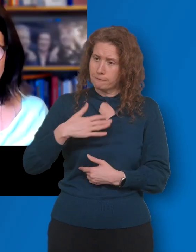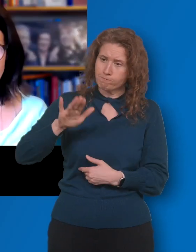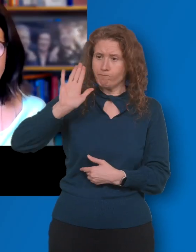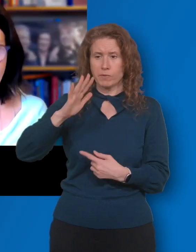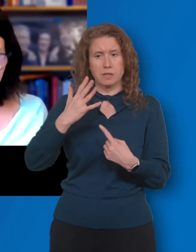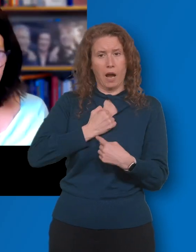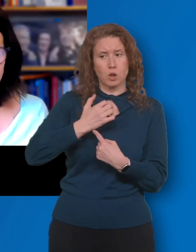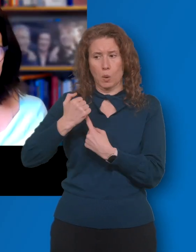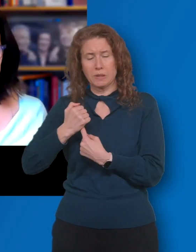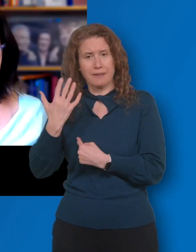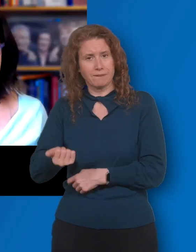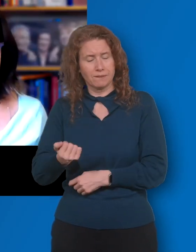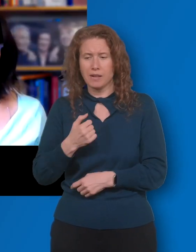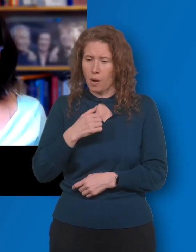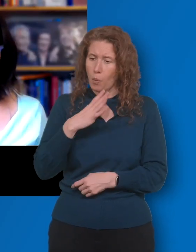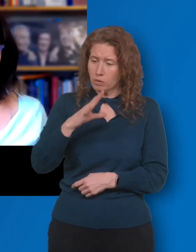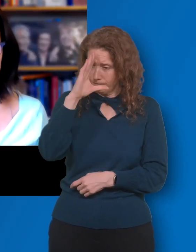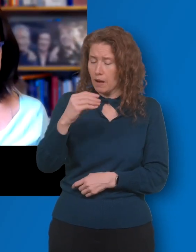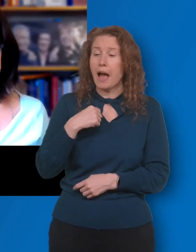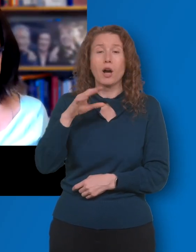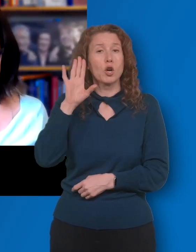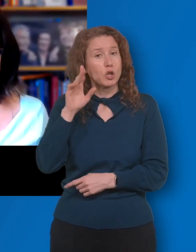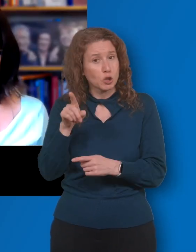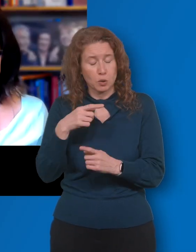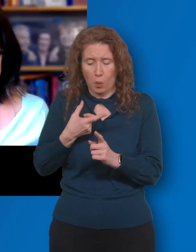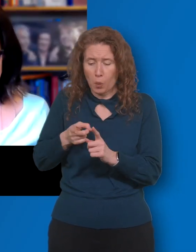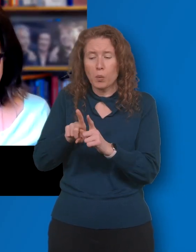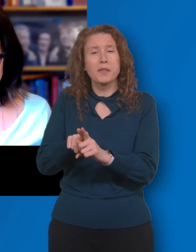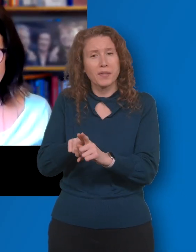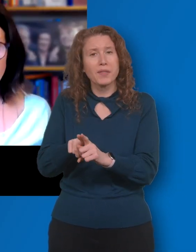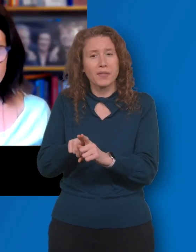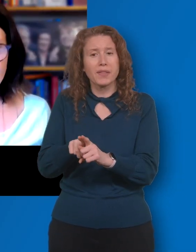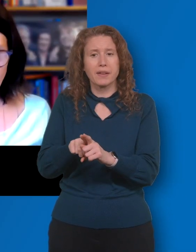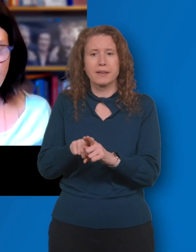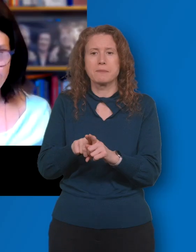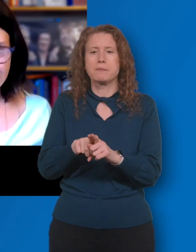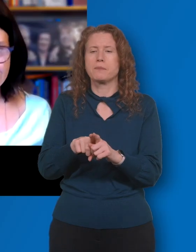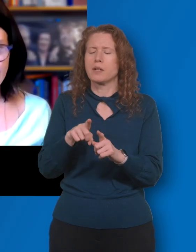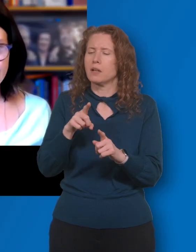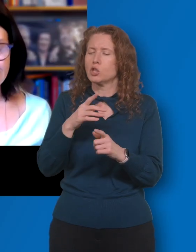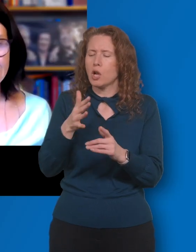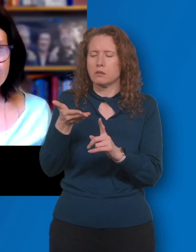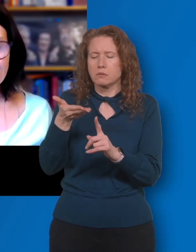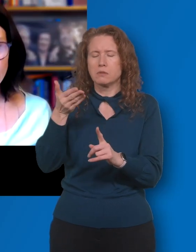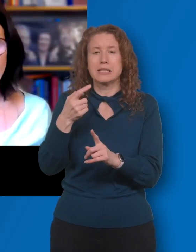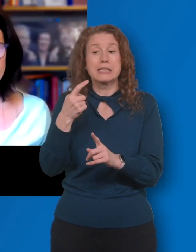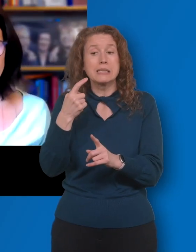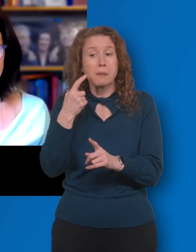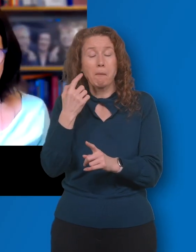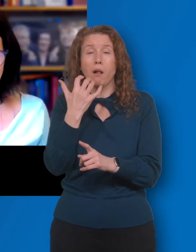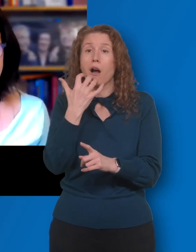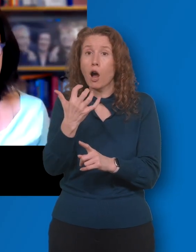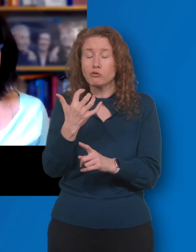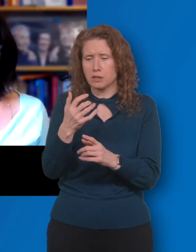know I heard you and I'm with you. And the simple courage of now having said this, isn't that a